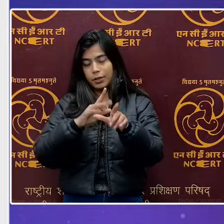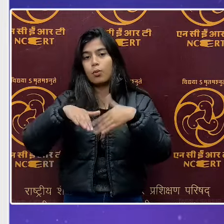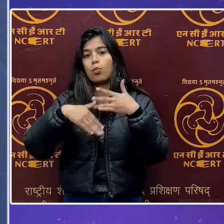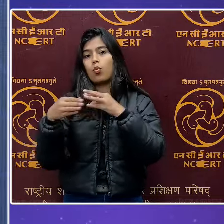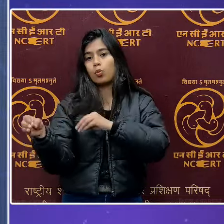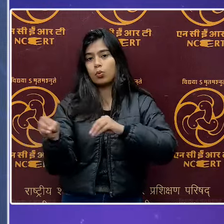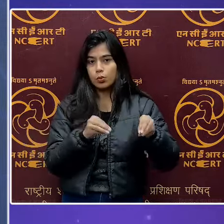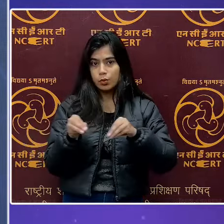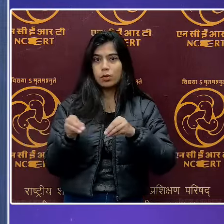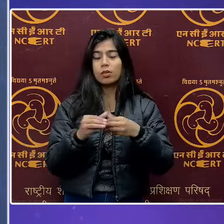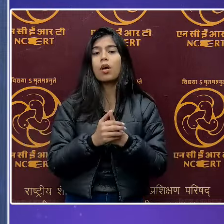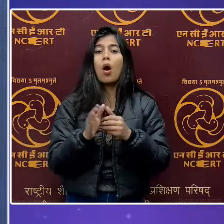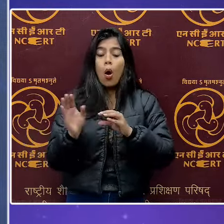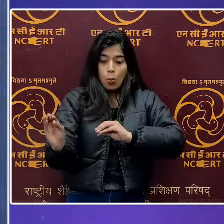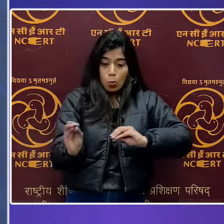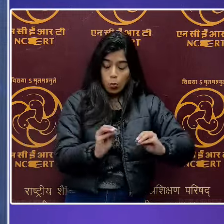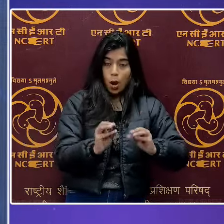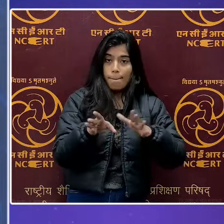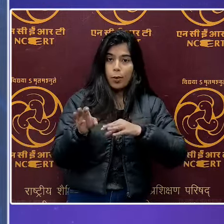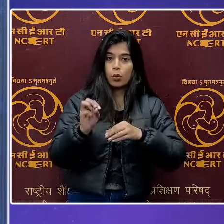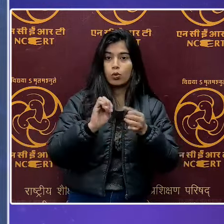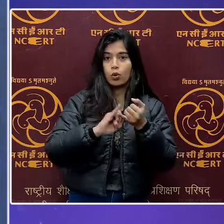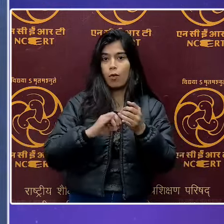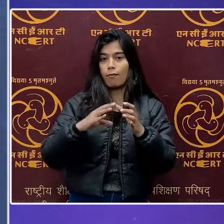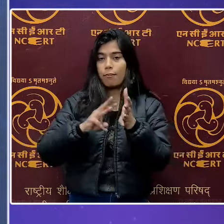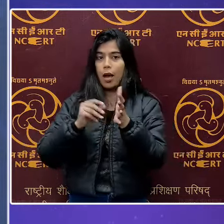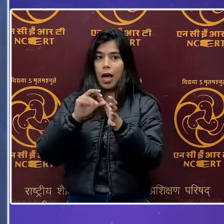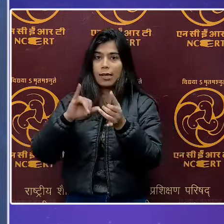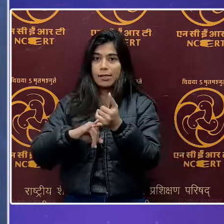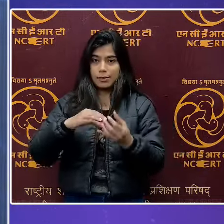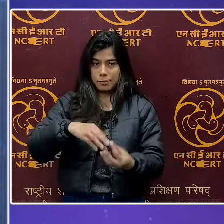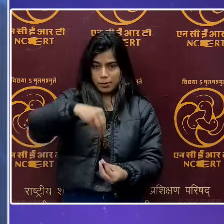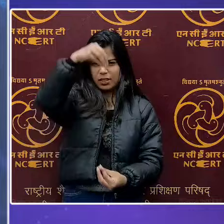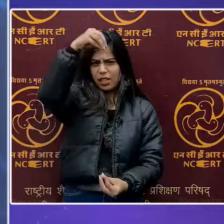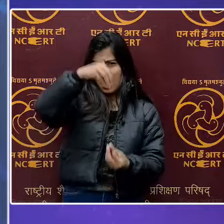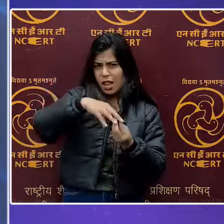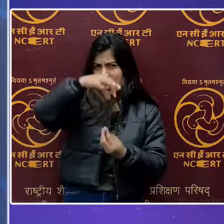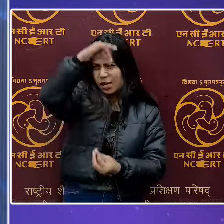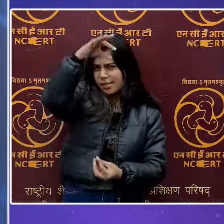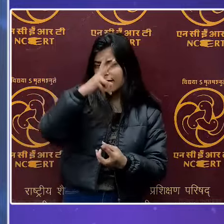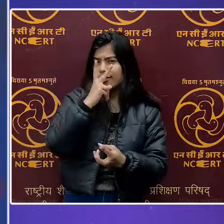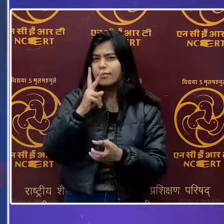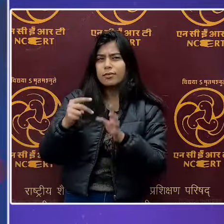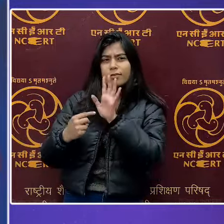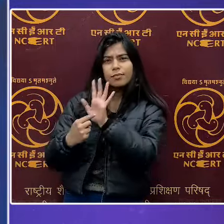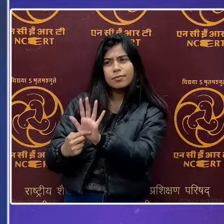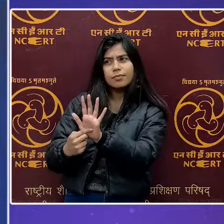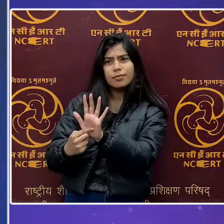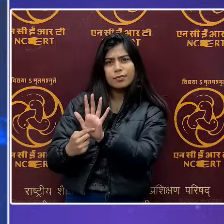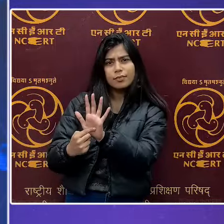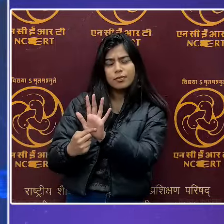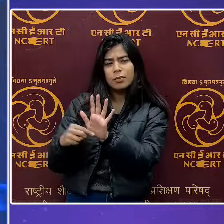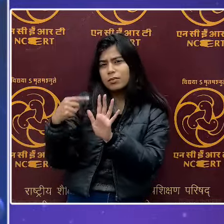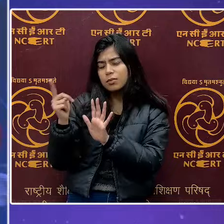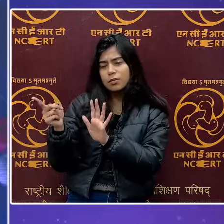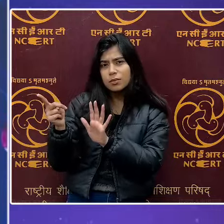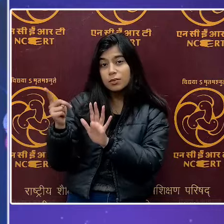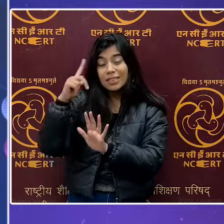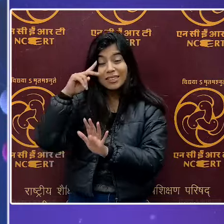the motion of a mass attached to a spring. Here we have a spring. Actually, in